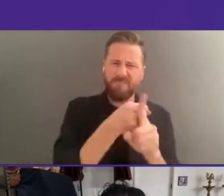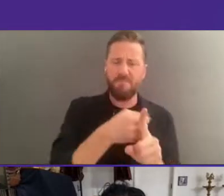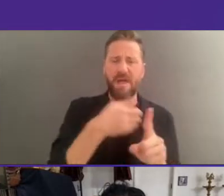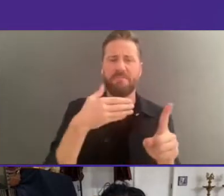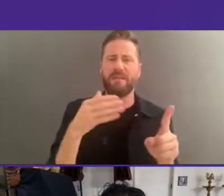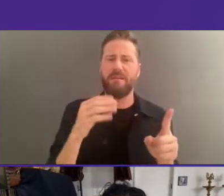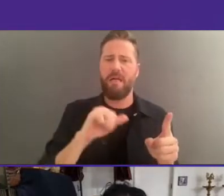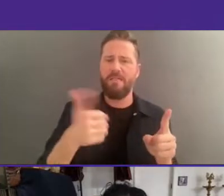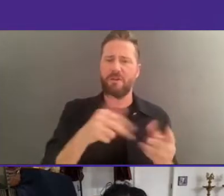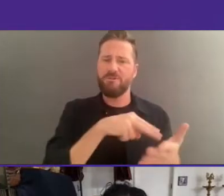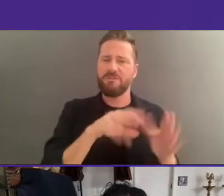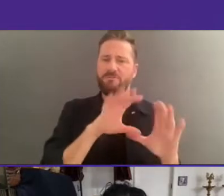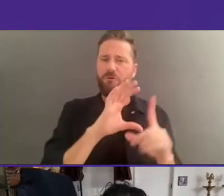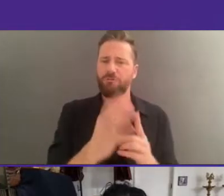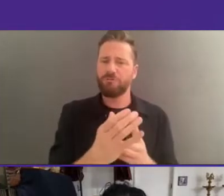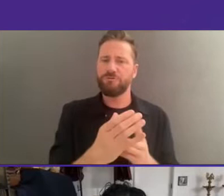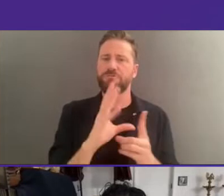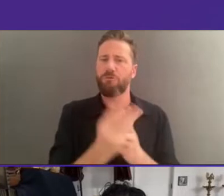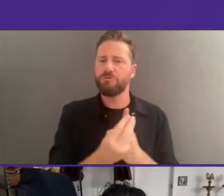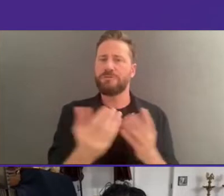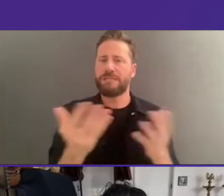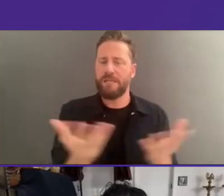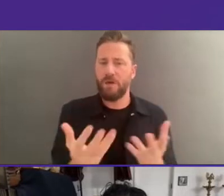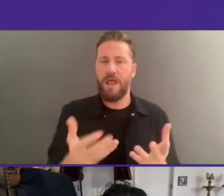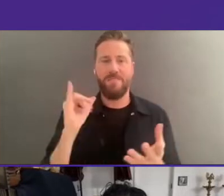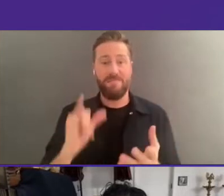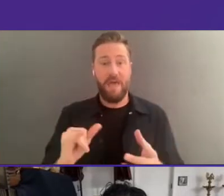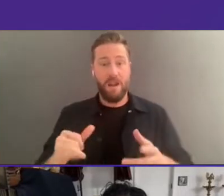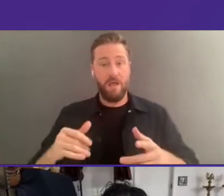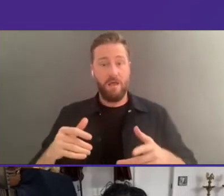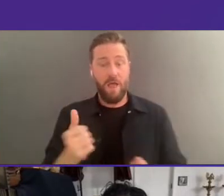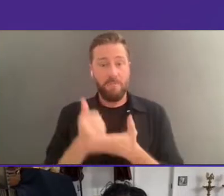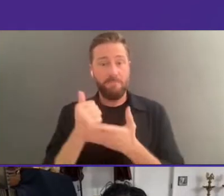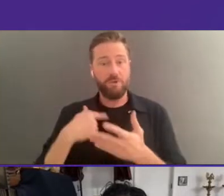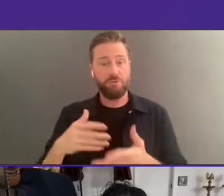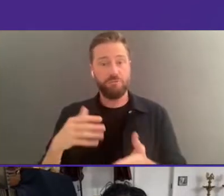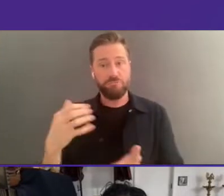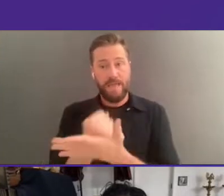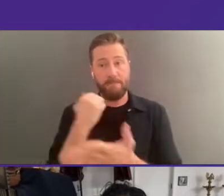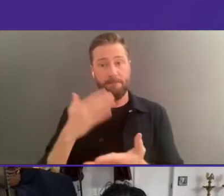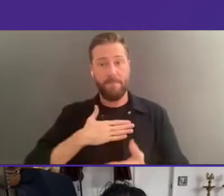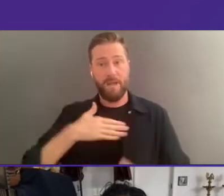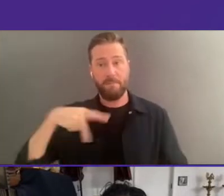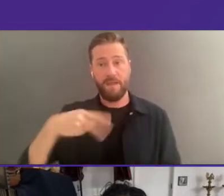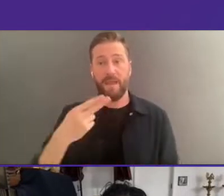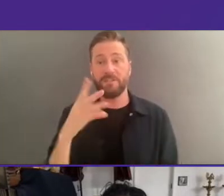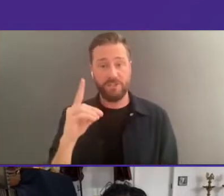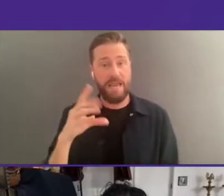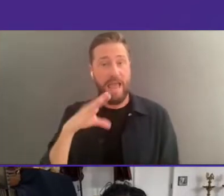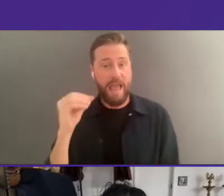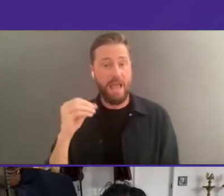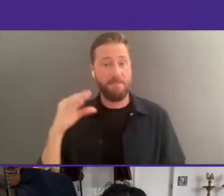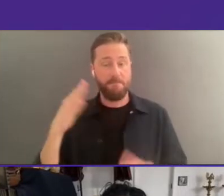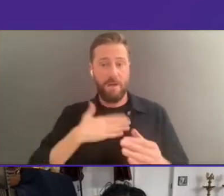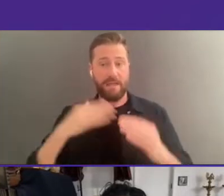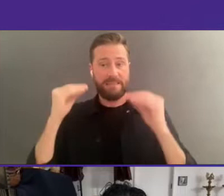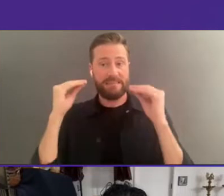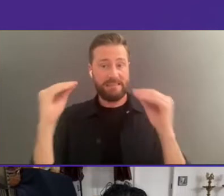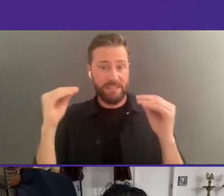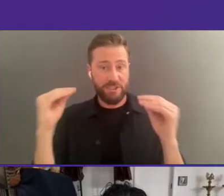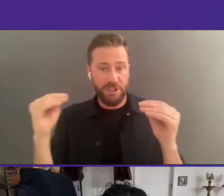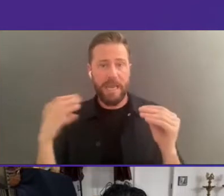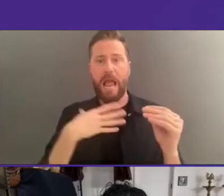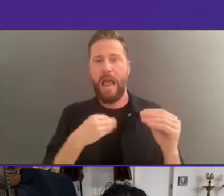Ph.D. and well, academic teaching helped in my teaching, but teaching,